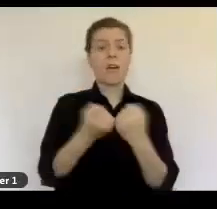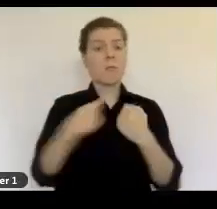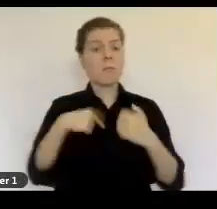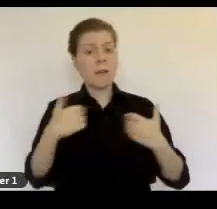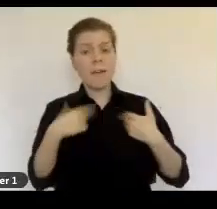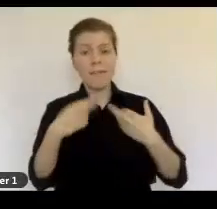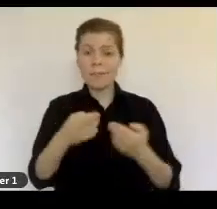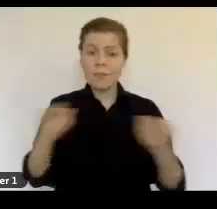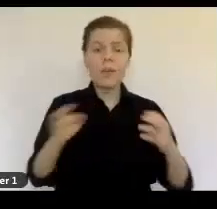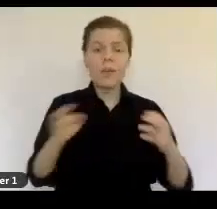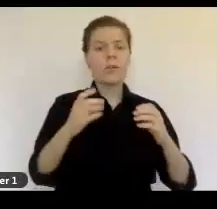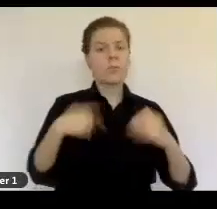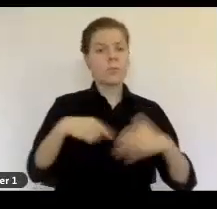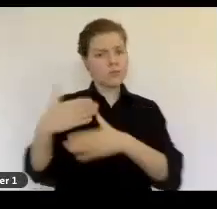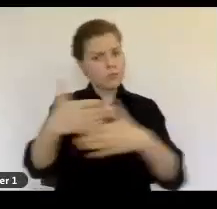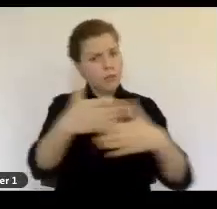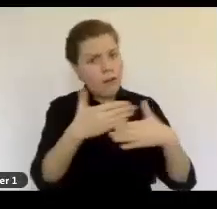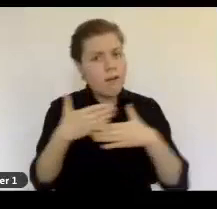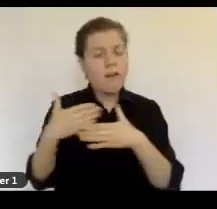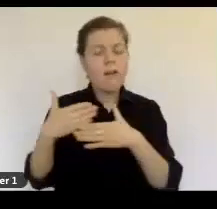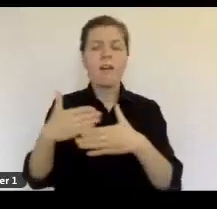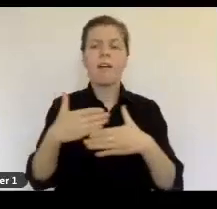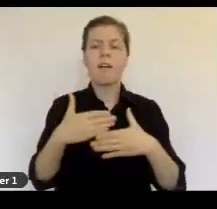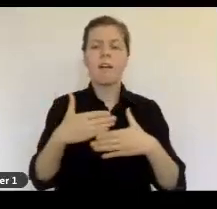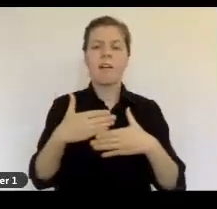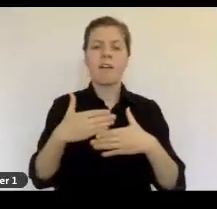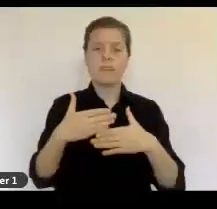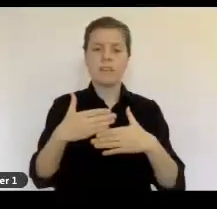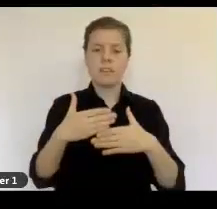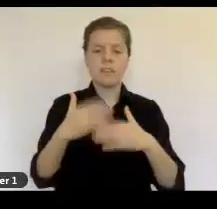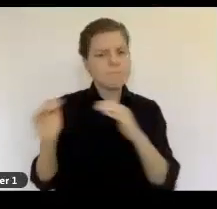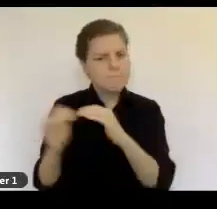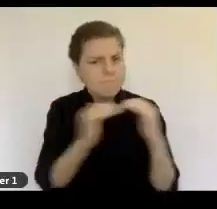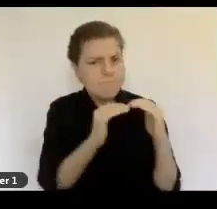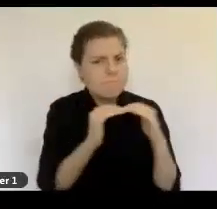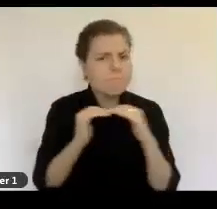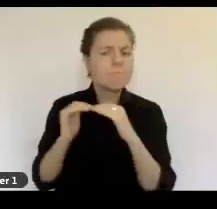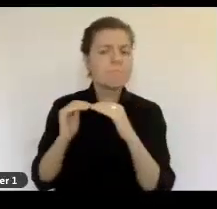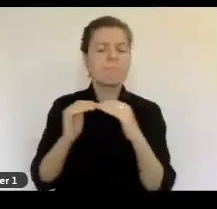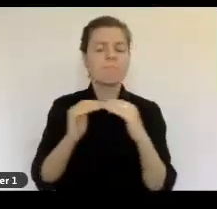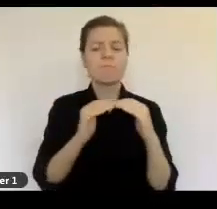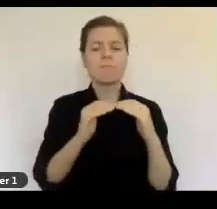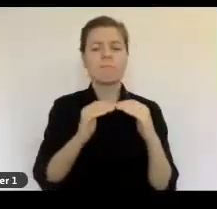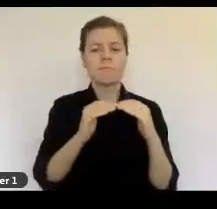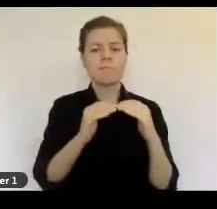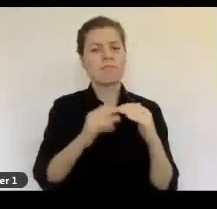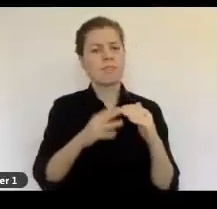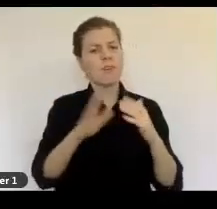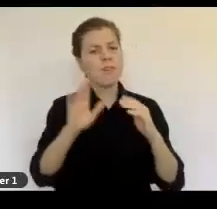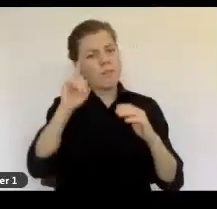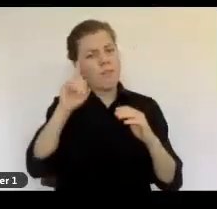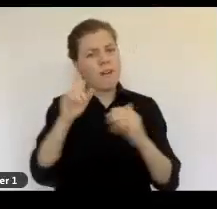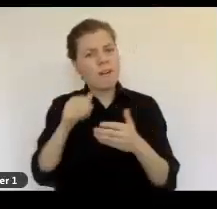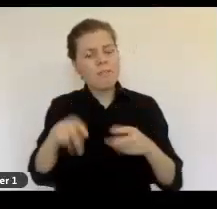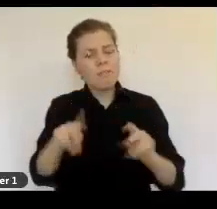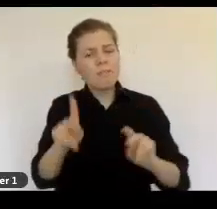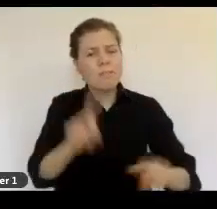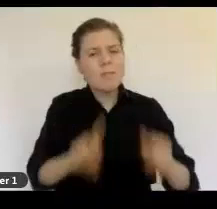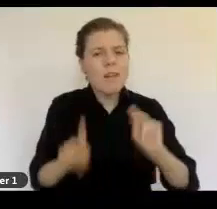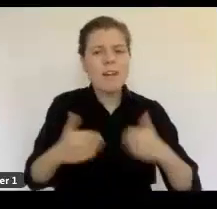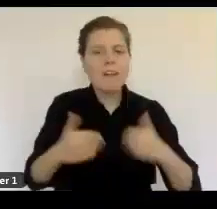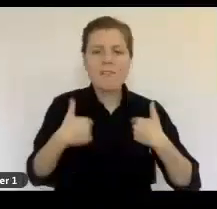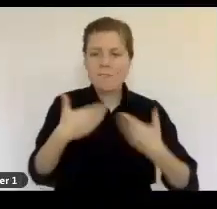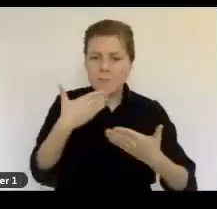Health equity is grounded in justice, as we know, and it's about receiving a fair share of society's goods or